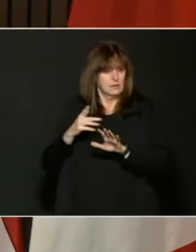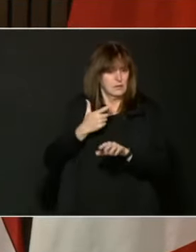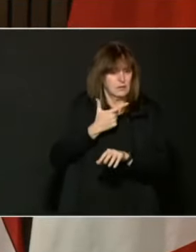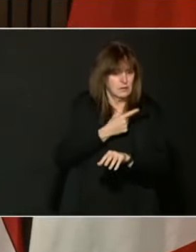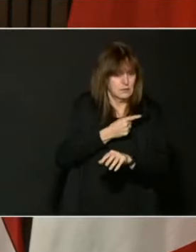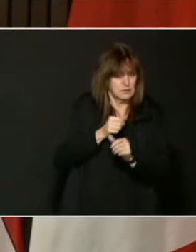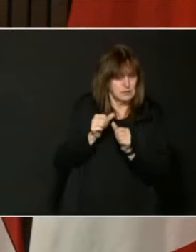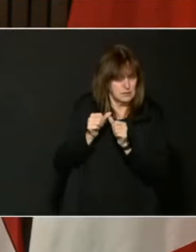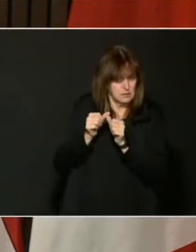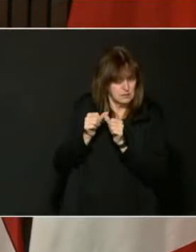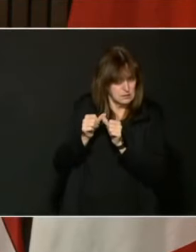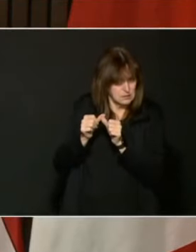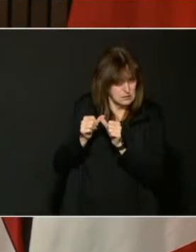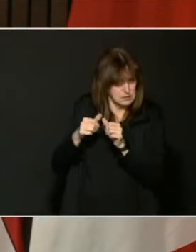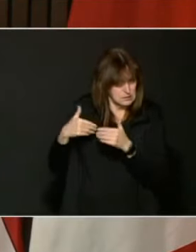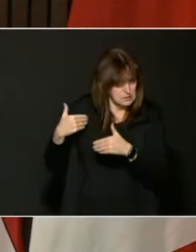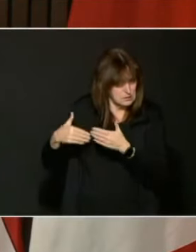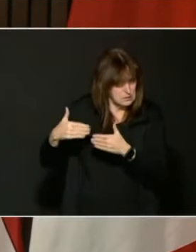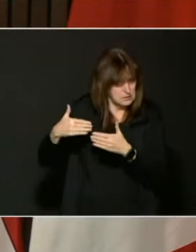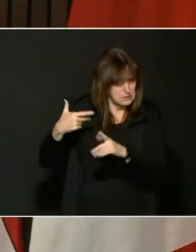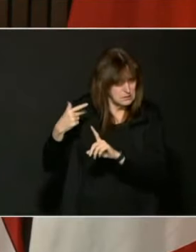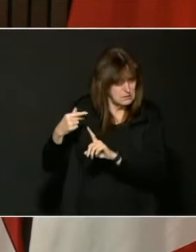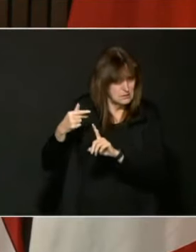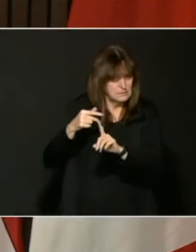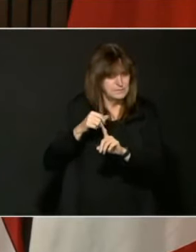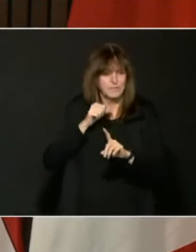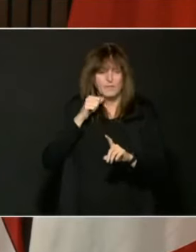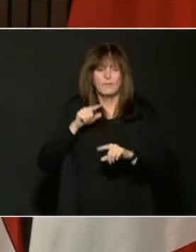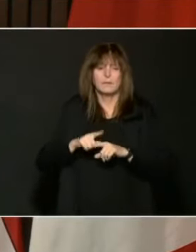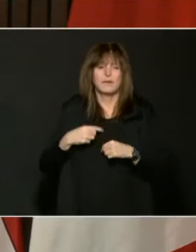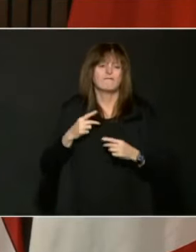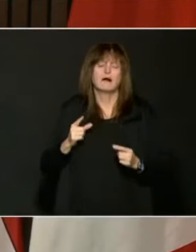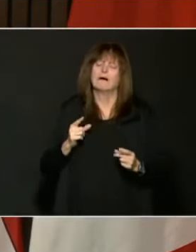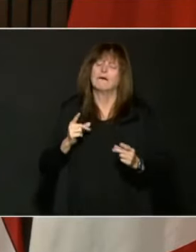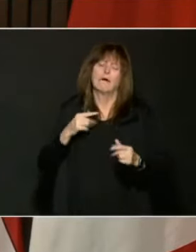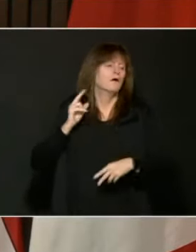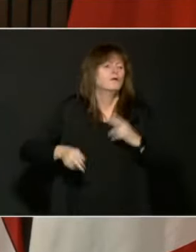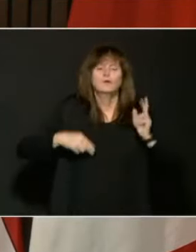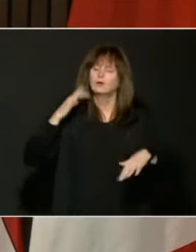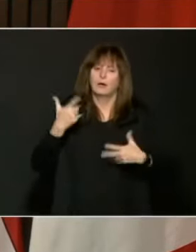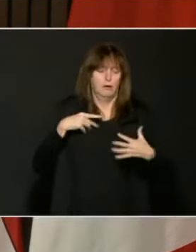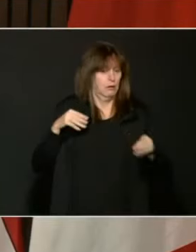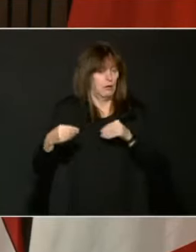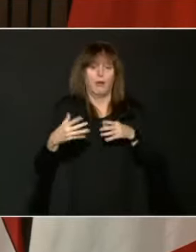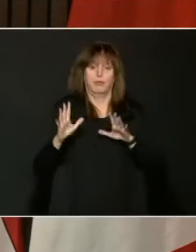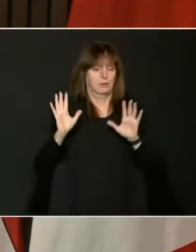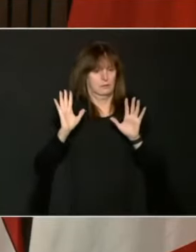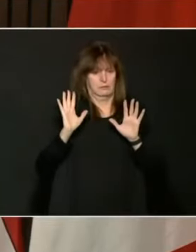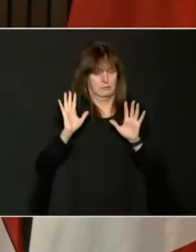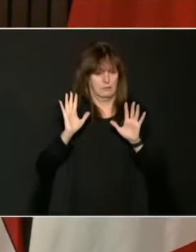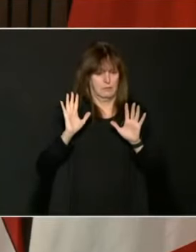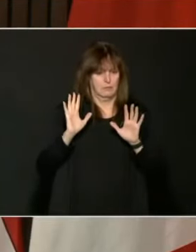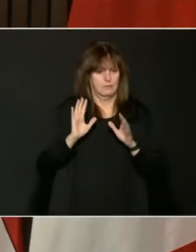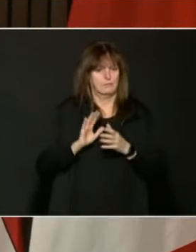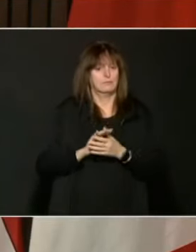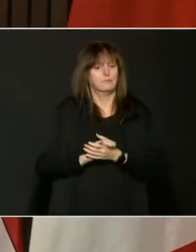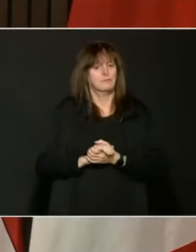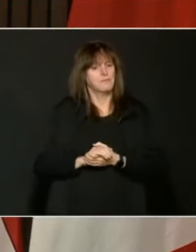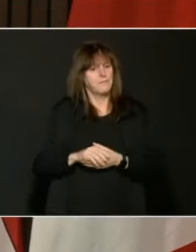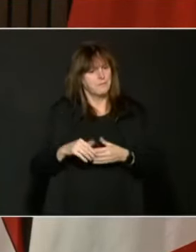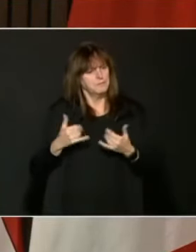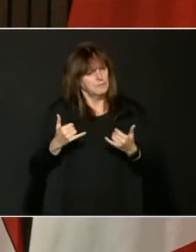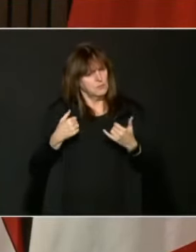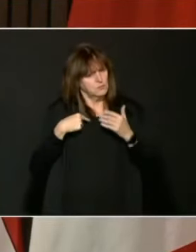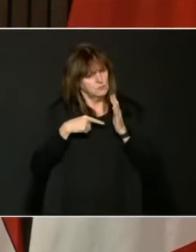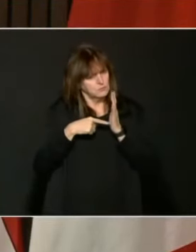but we cannot afford to rush through the minefield before we have that map. With that, let's get into the numbers. And I'll just apologize